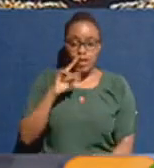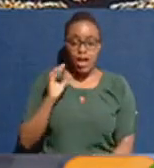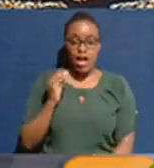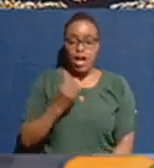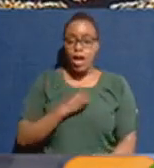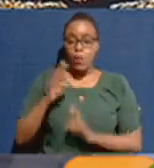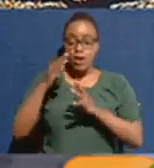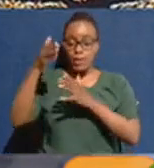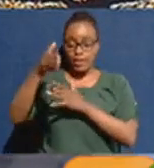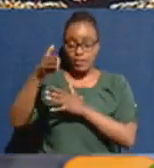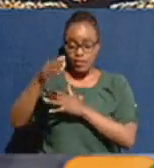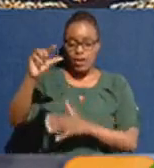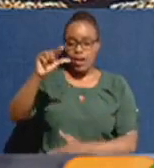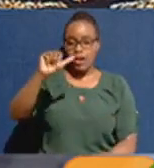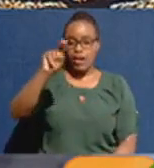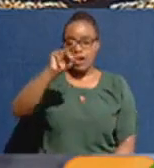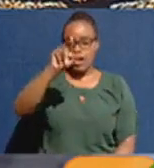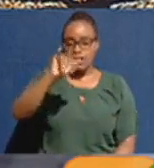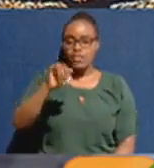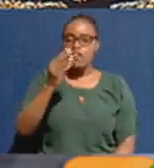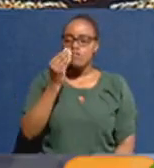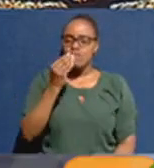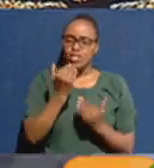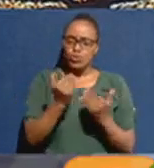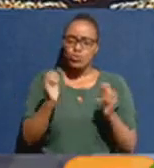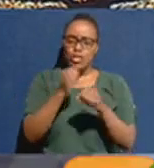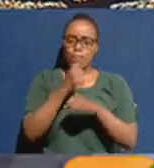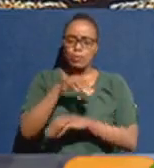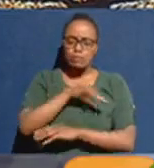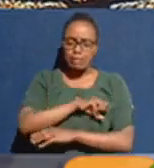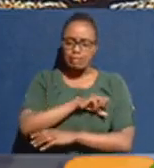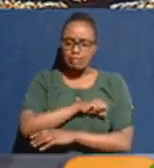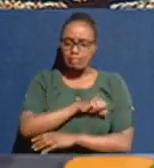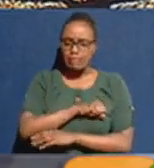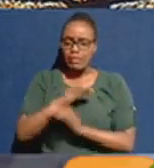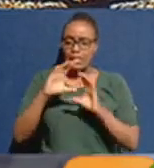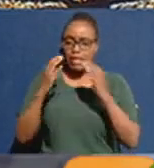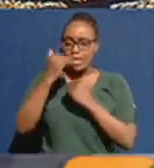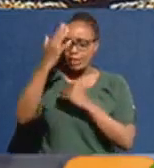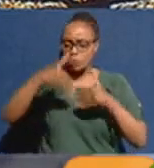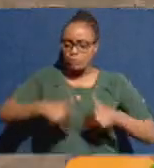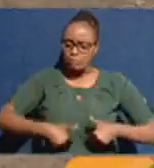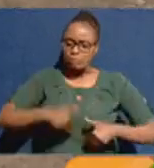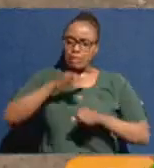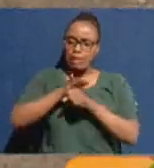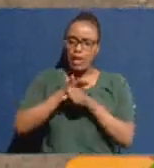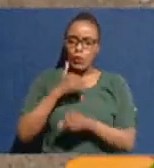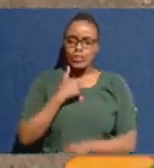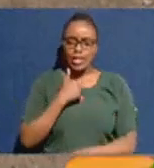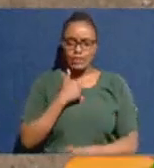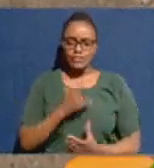is in Ganze, where children can barely keep up in class due to hunger.